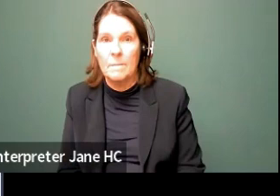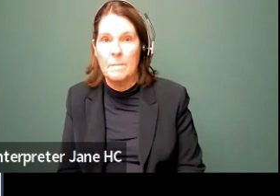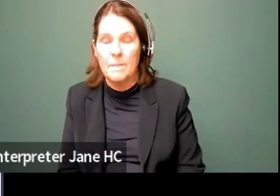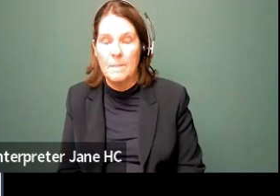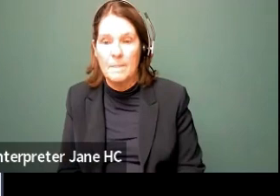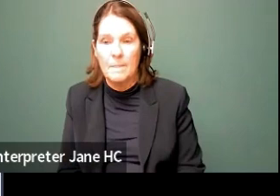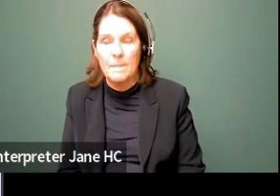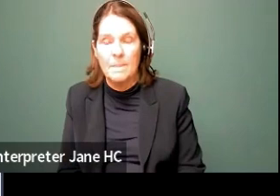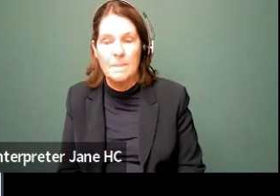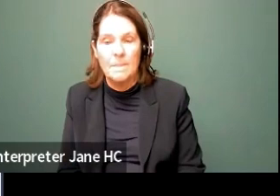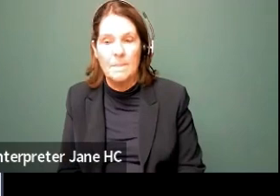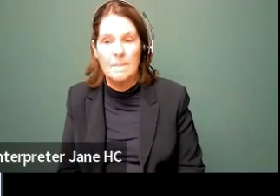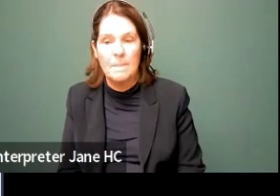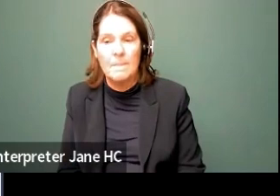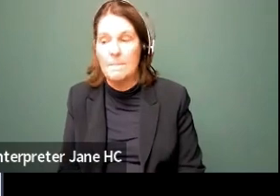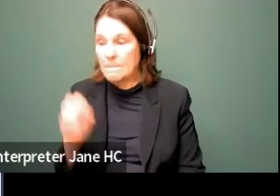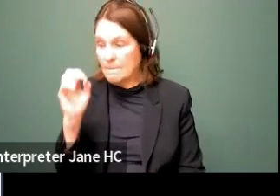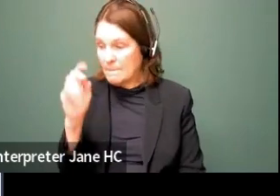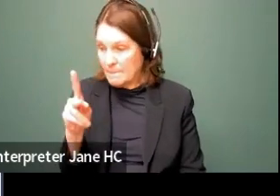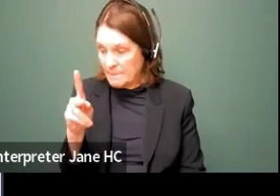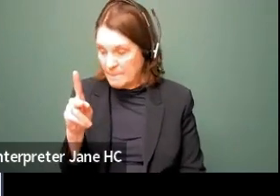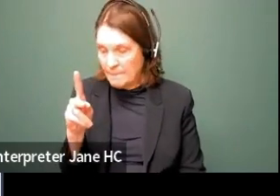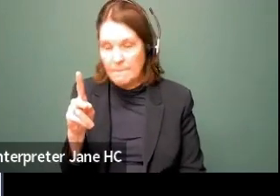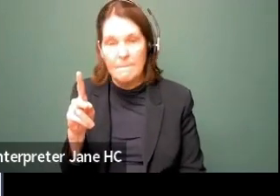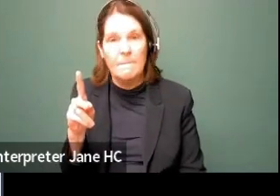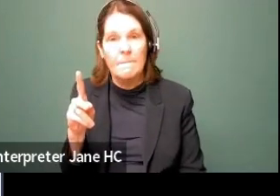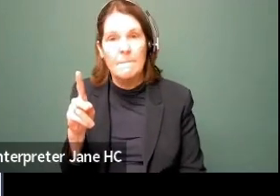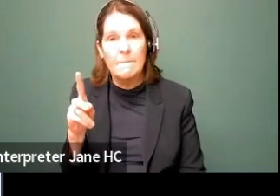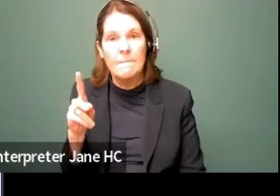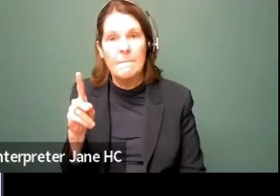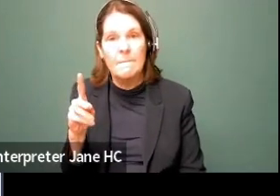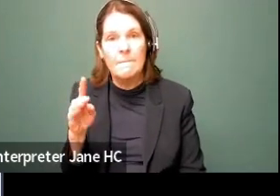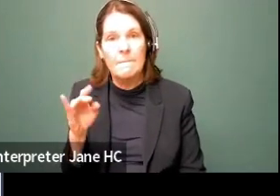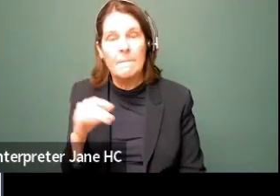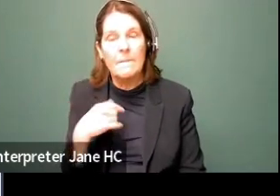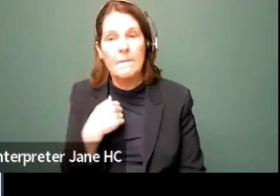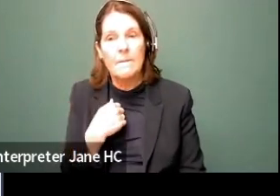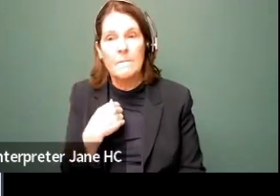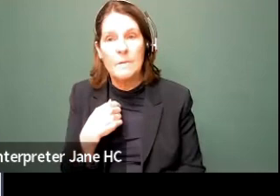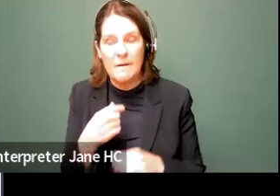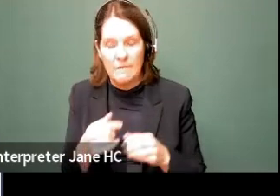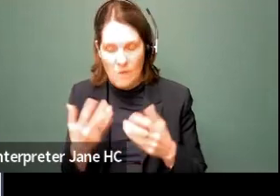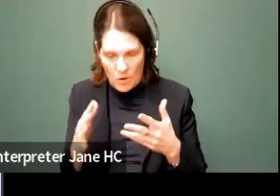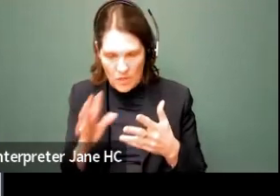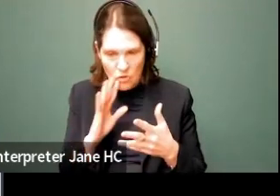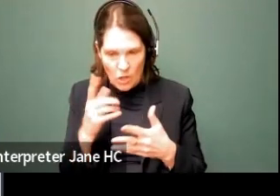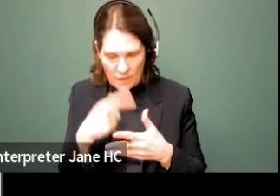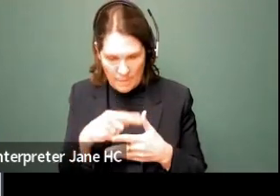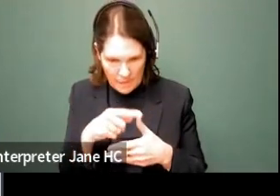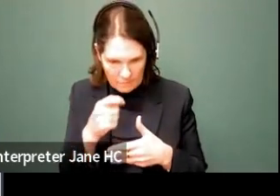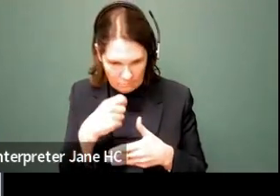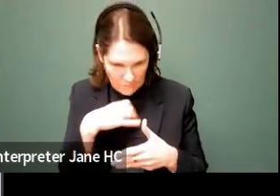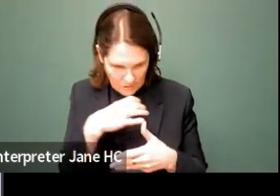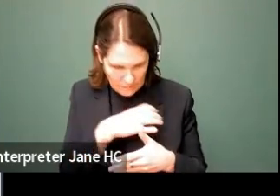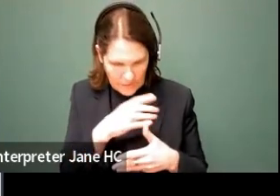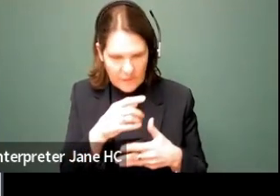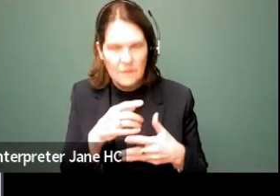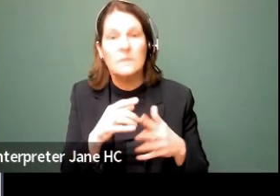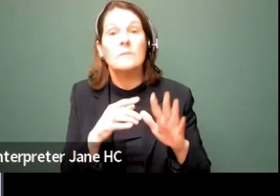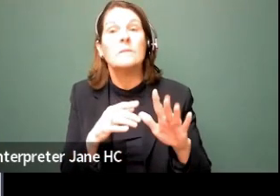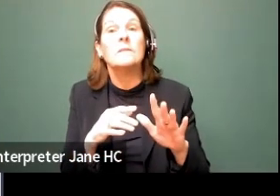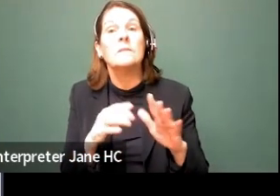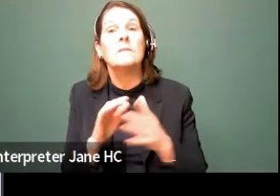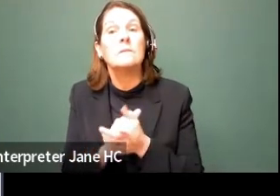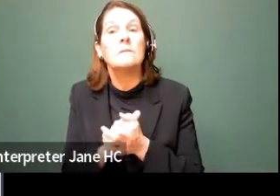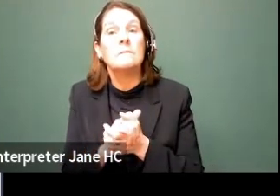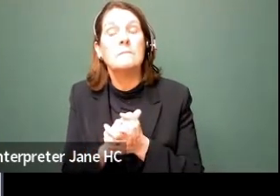Let's see. Okay. So we've taken care of committees. Now, if you want to do